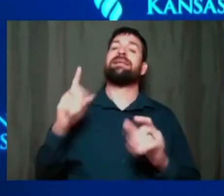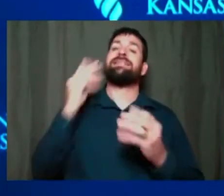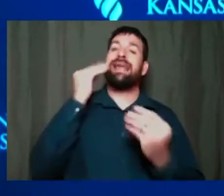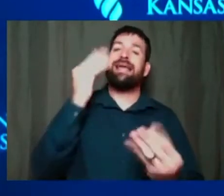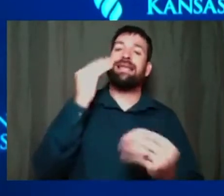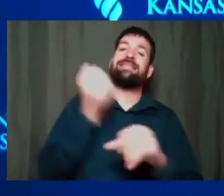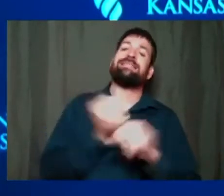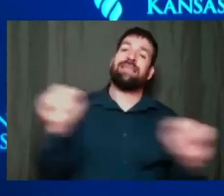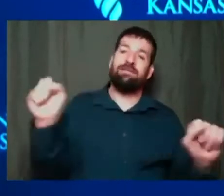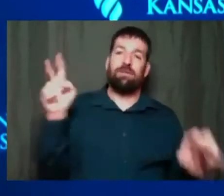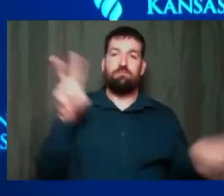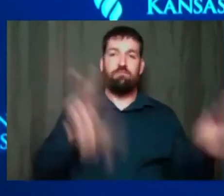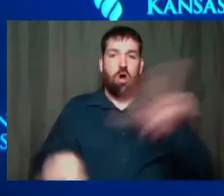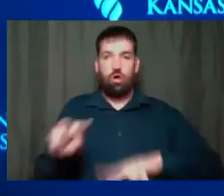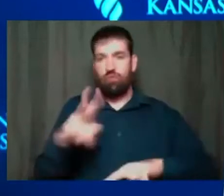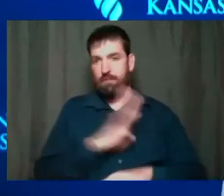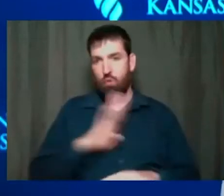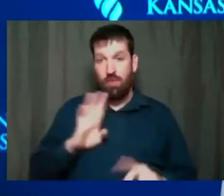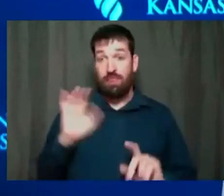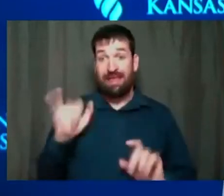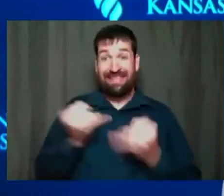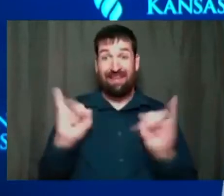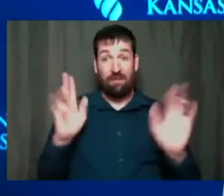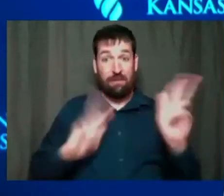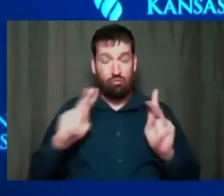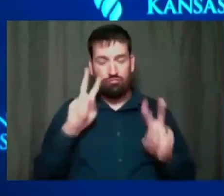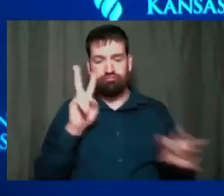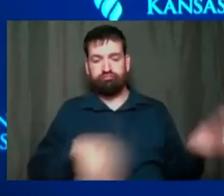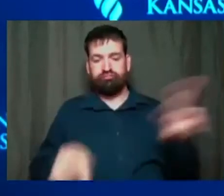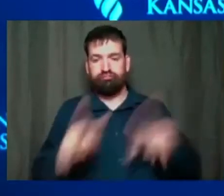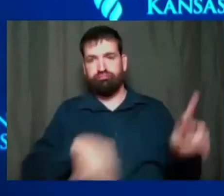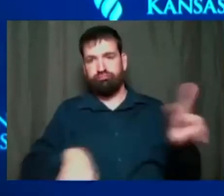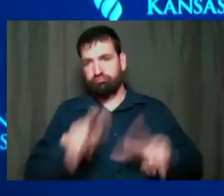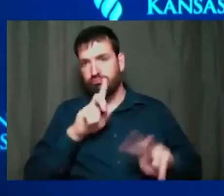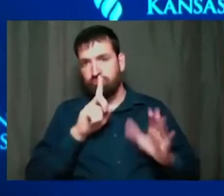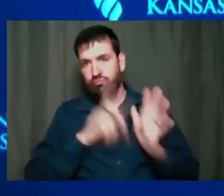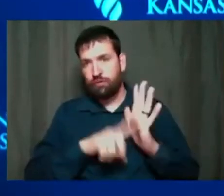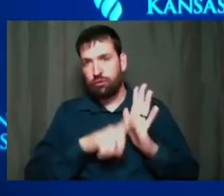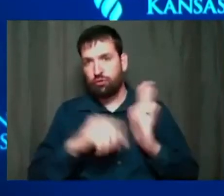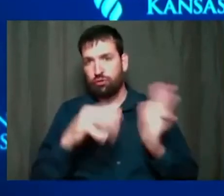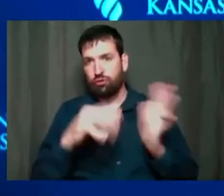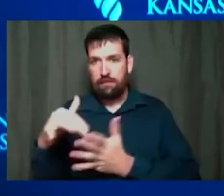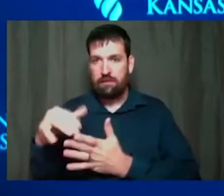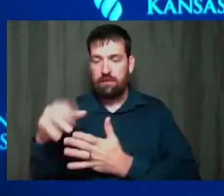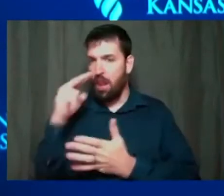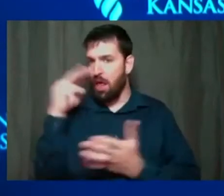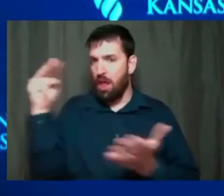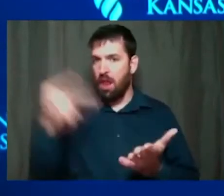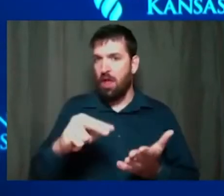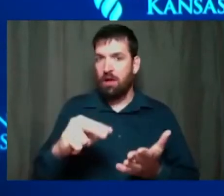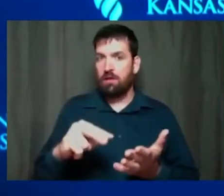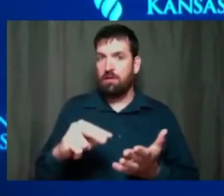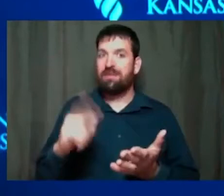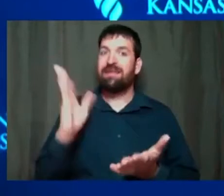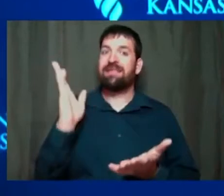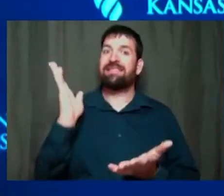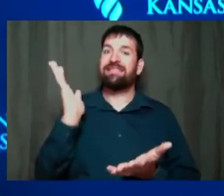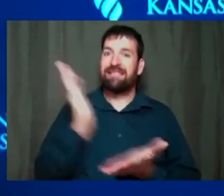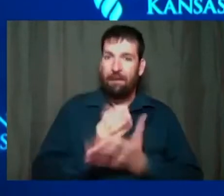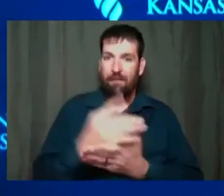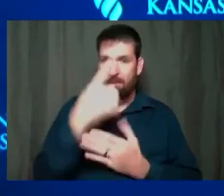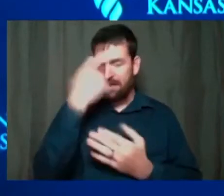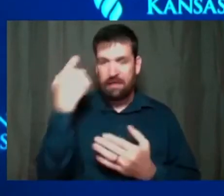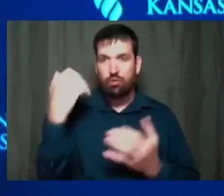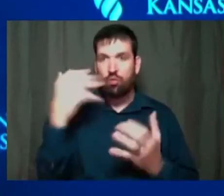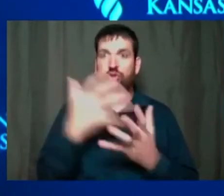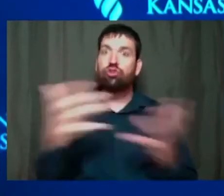independent folks who monitor research studies, looked at the data on the Pfizer study and stopped the study because it was so good. They didn't